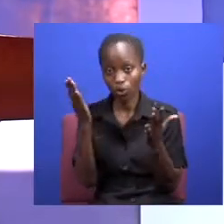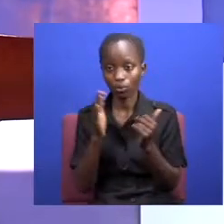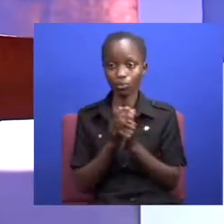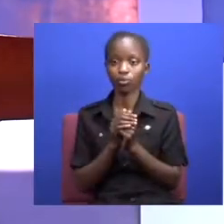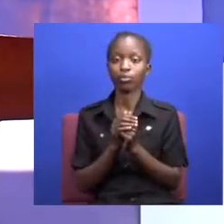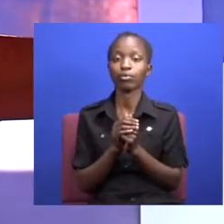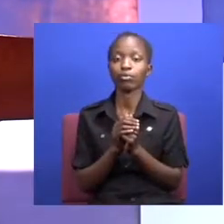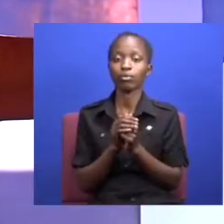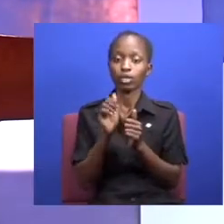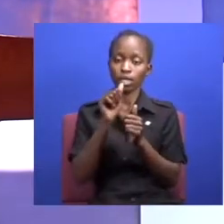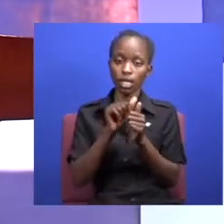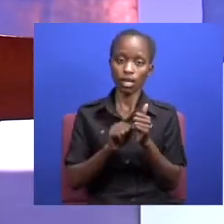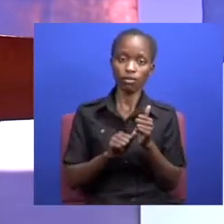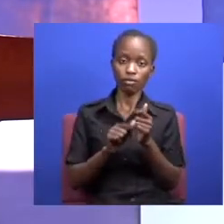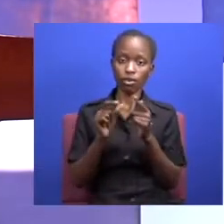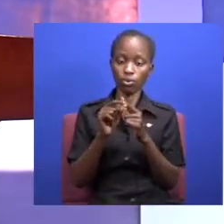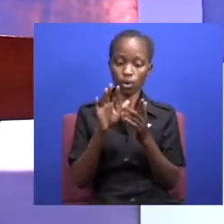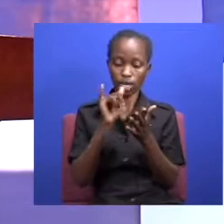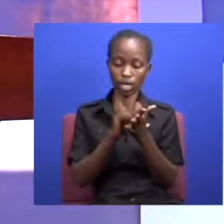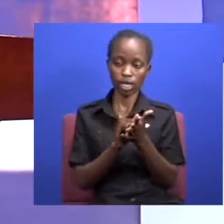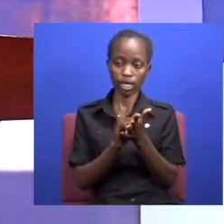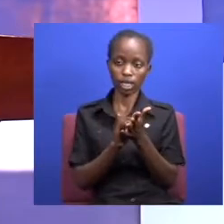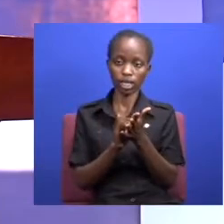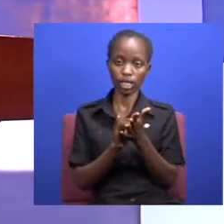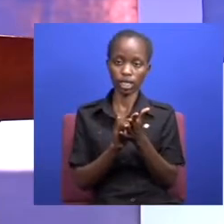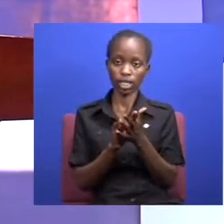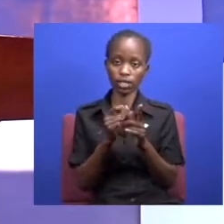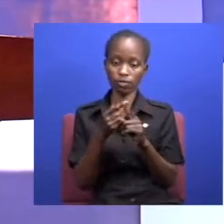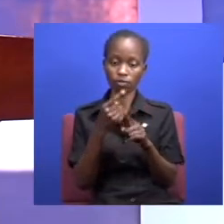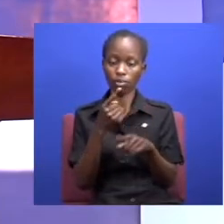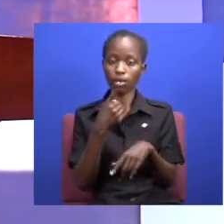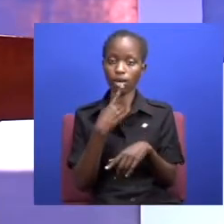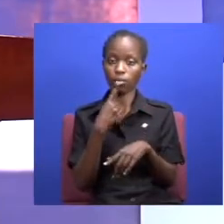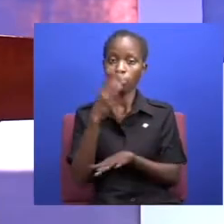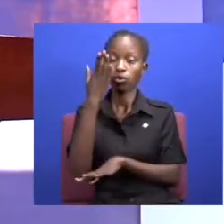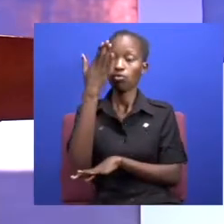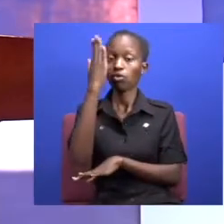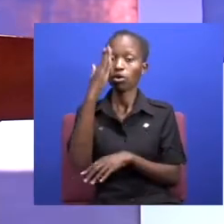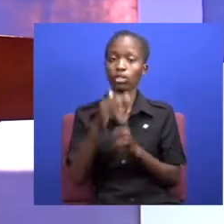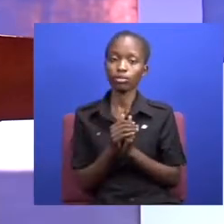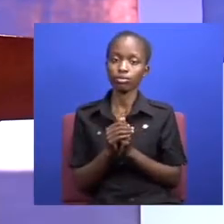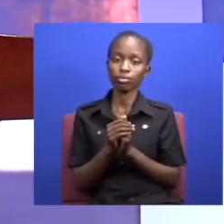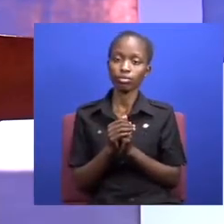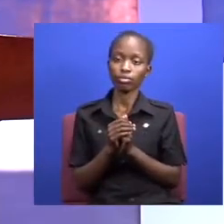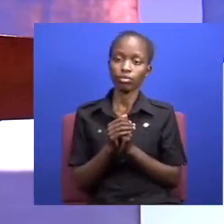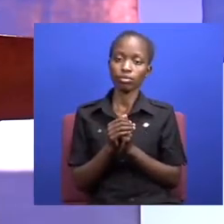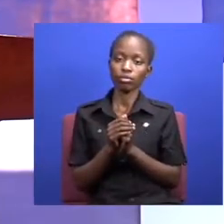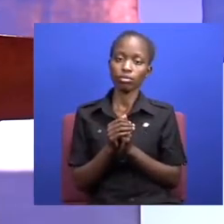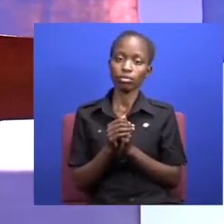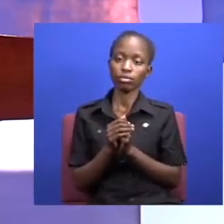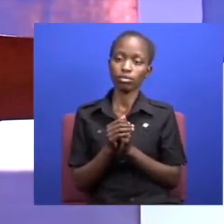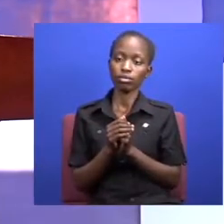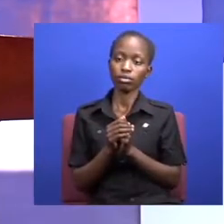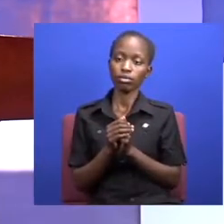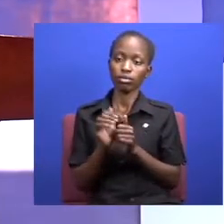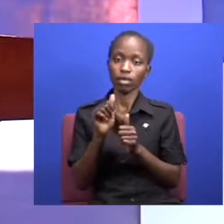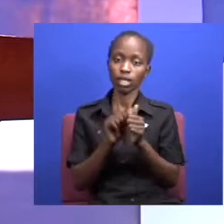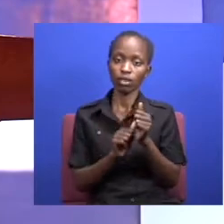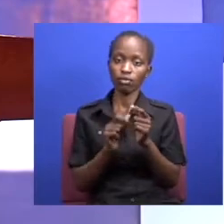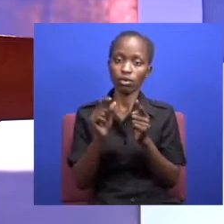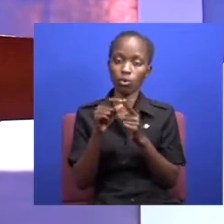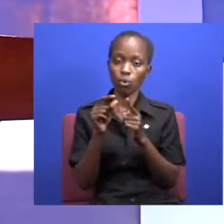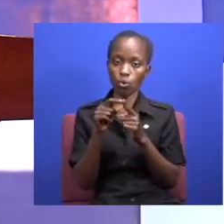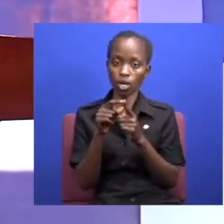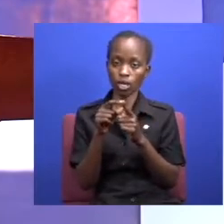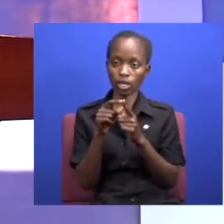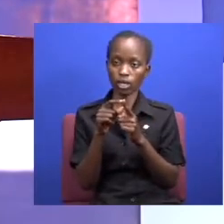And he says, every word that comes or that proceeds from the mouth of God. In other words, every